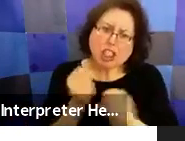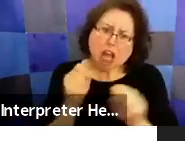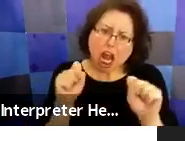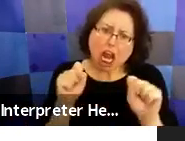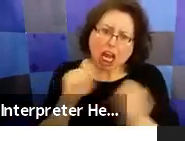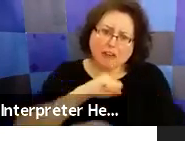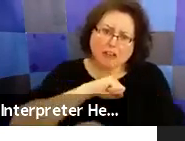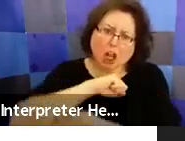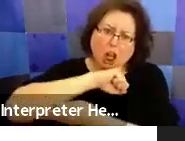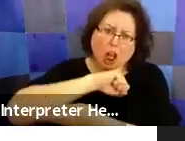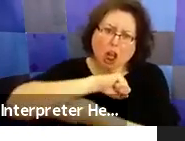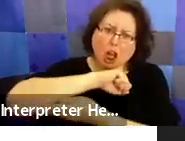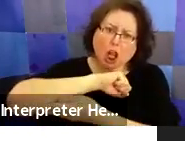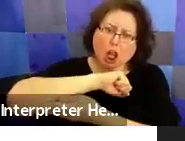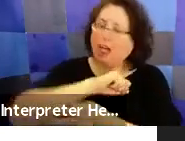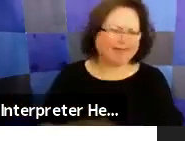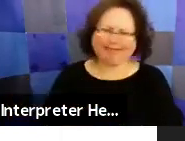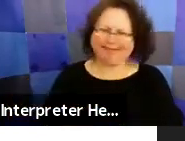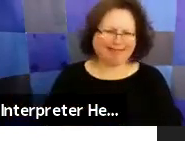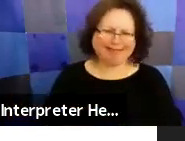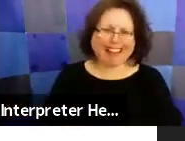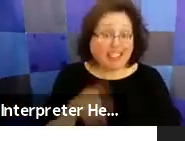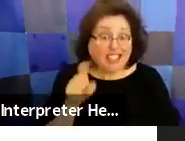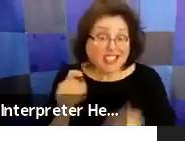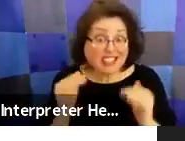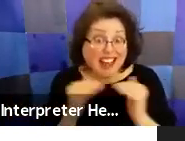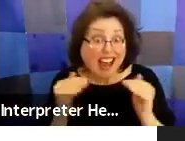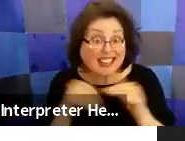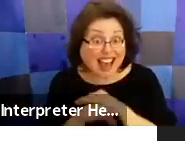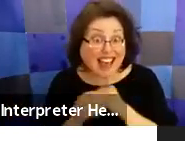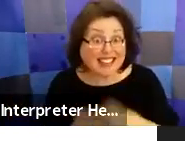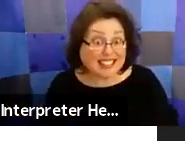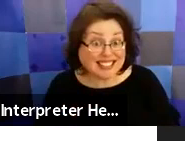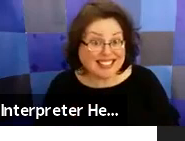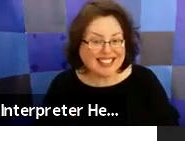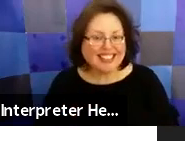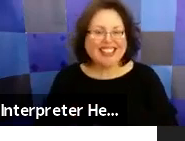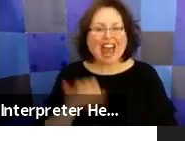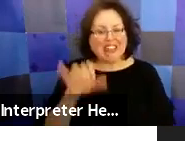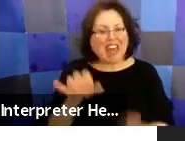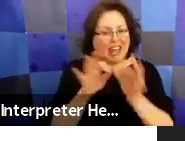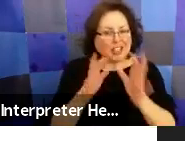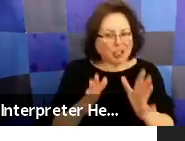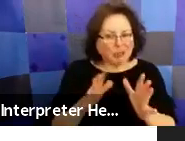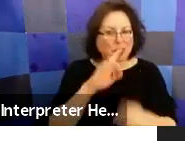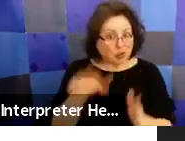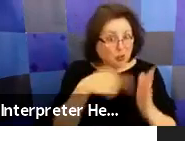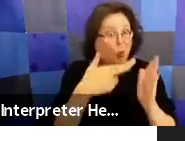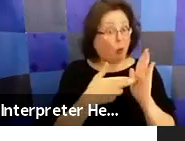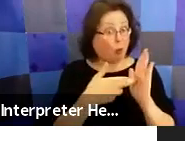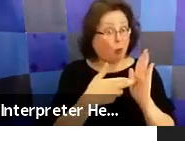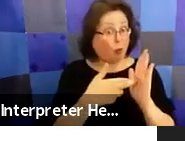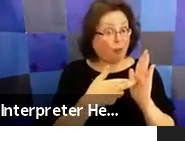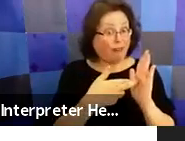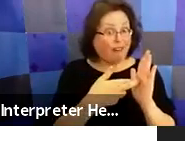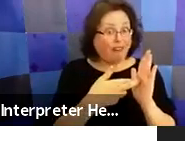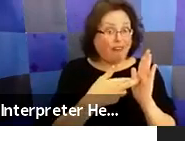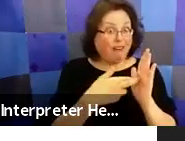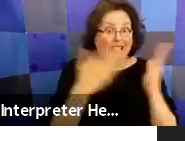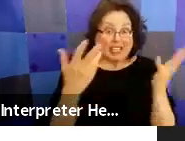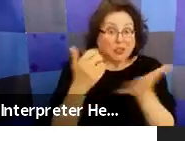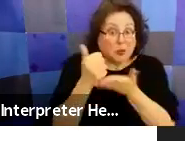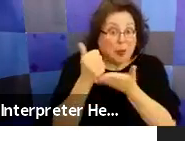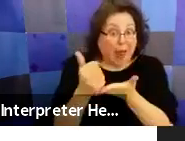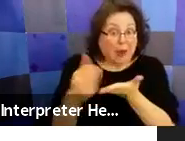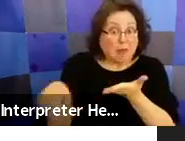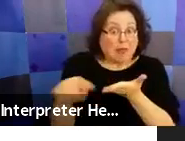But really, they just need equitable access, and they have a right to equitable access. And the interpreter's role is to help